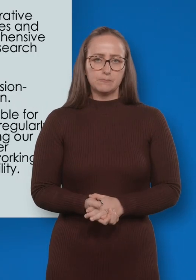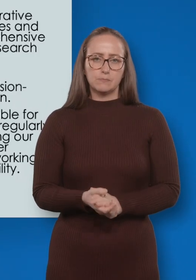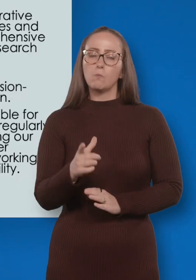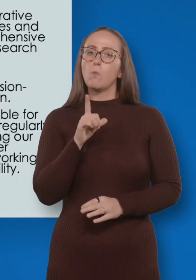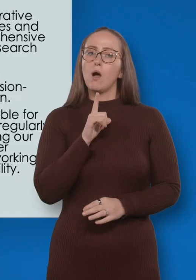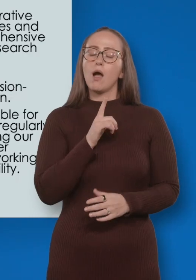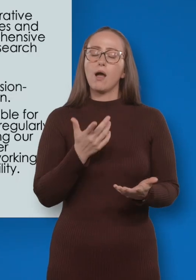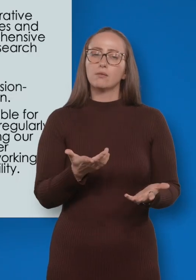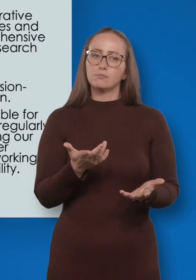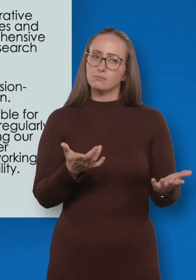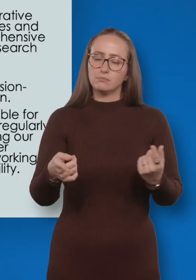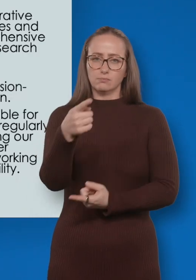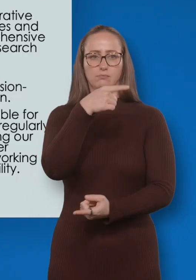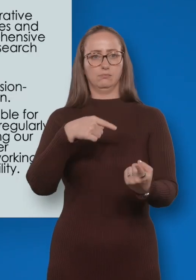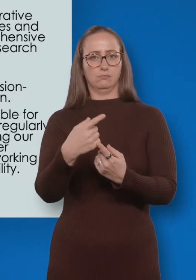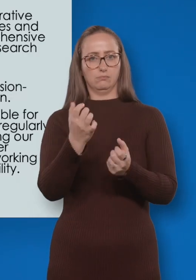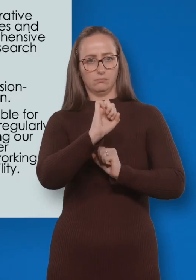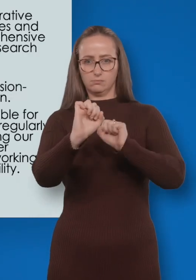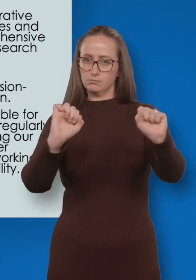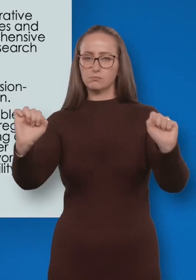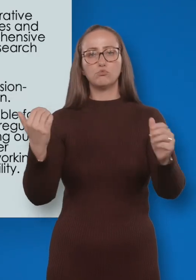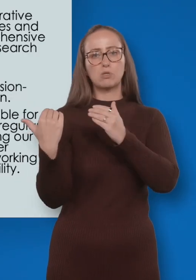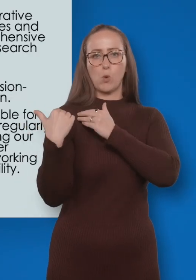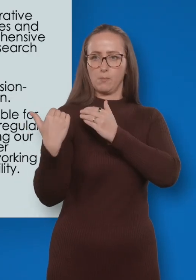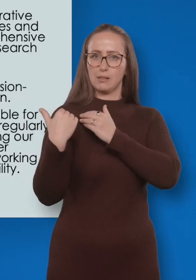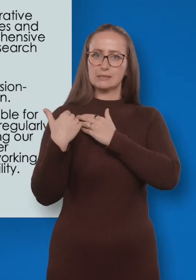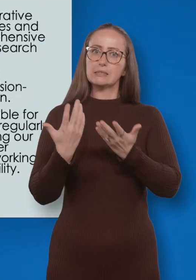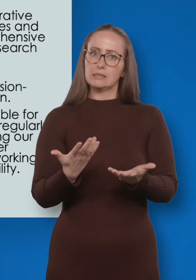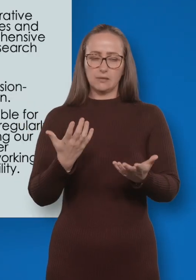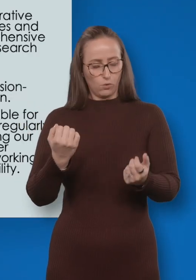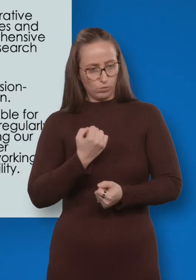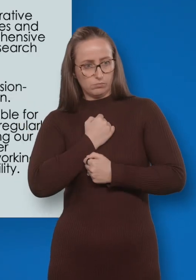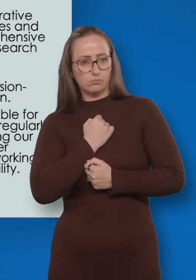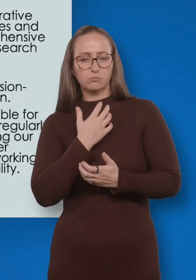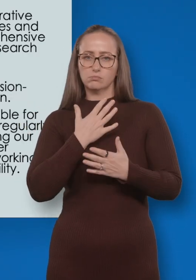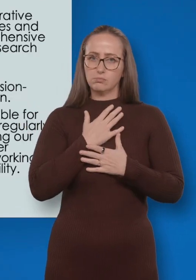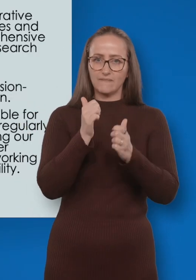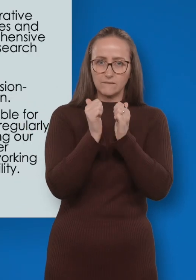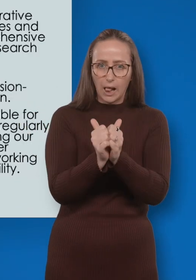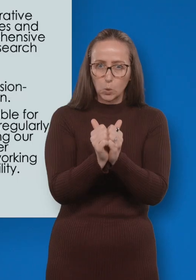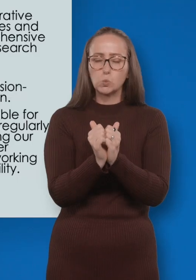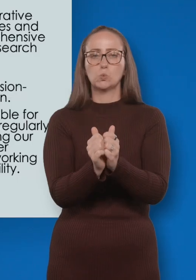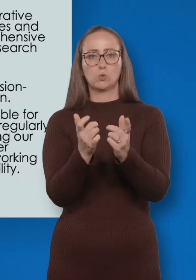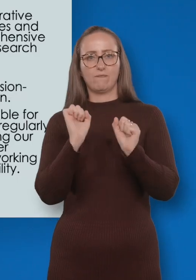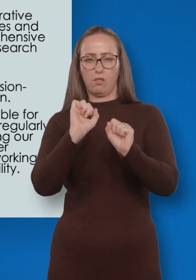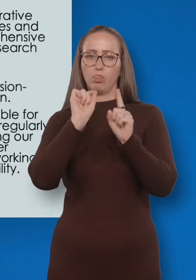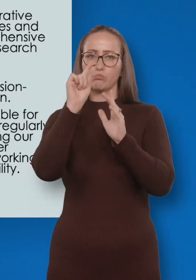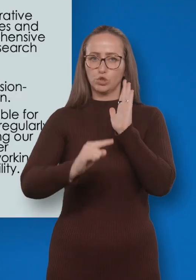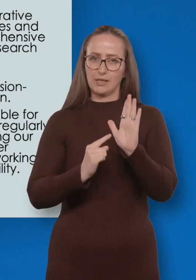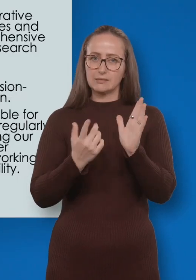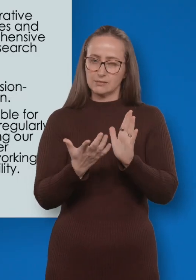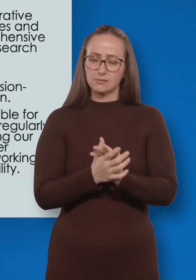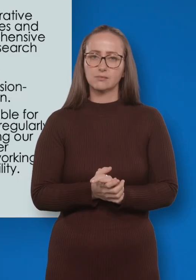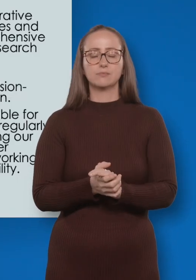means that everybody has a responsibility then to uphold the values of the project